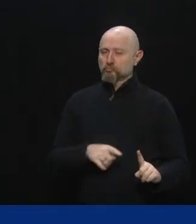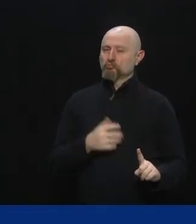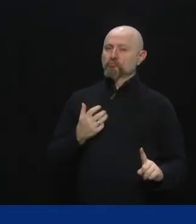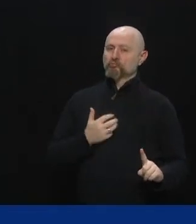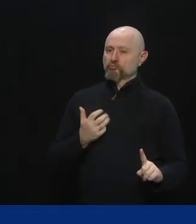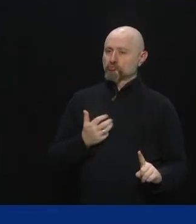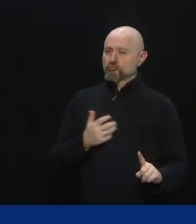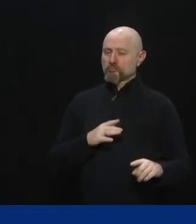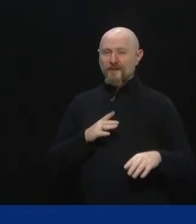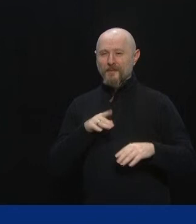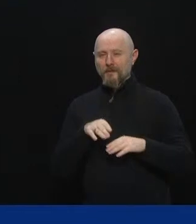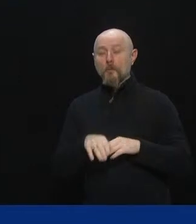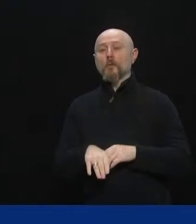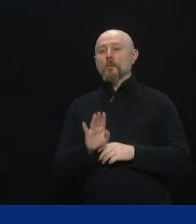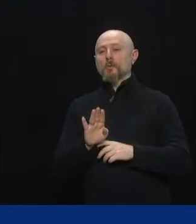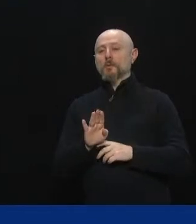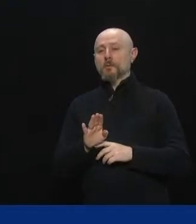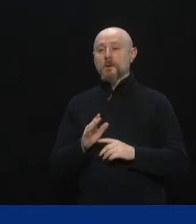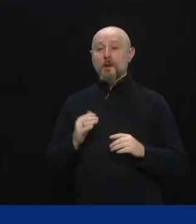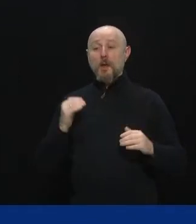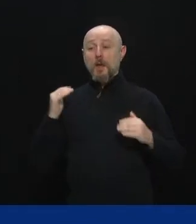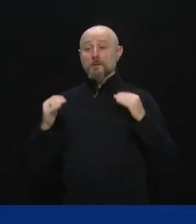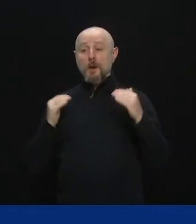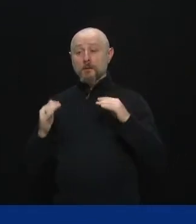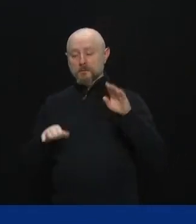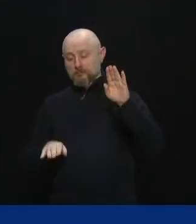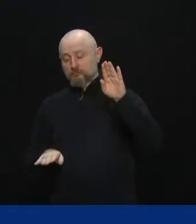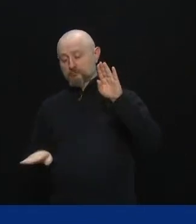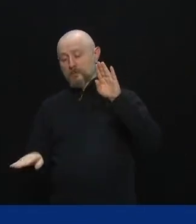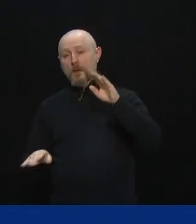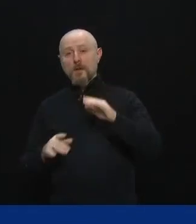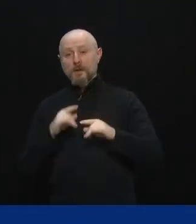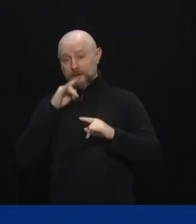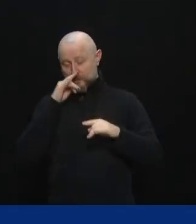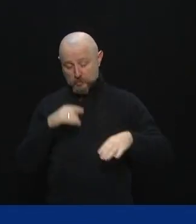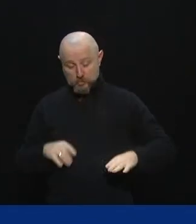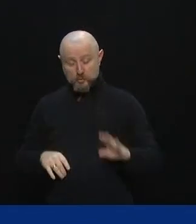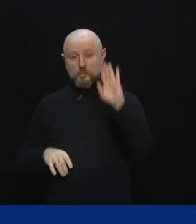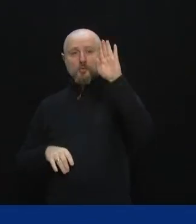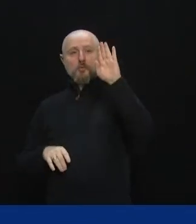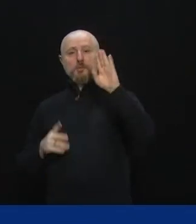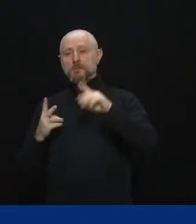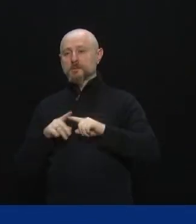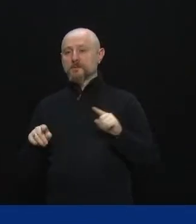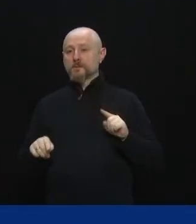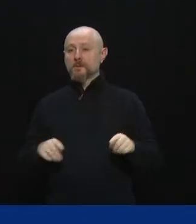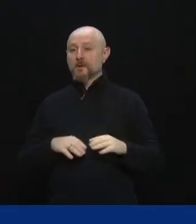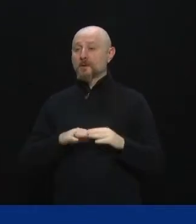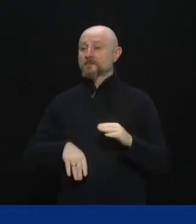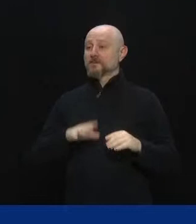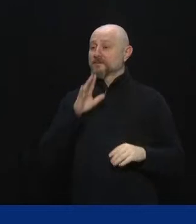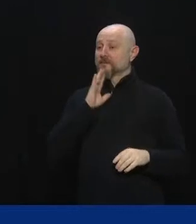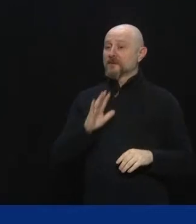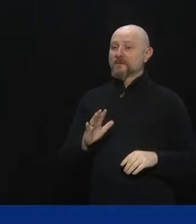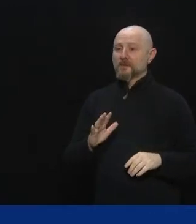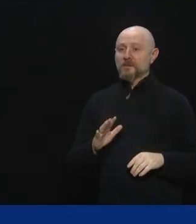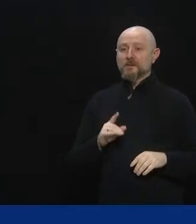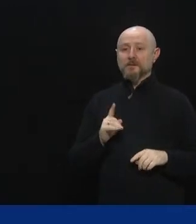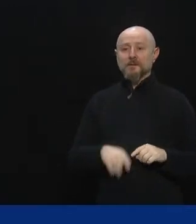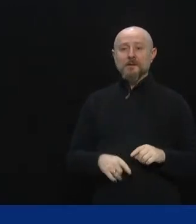it is among adults. As you can see on this slide, among children who are under 5 and are too little to get